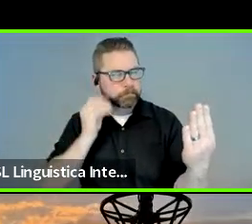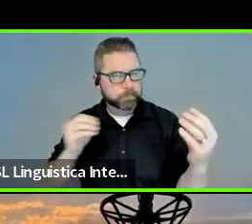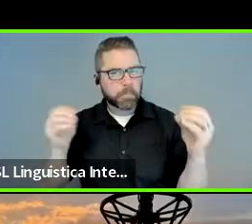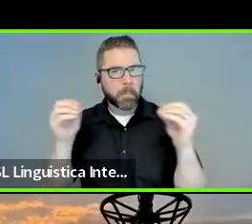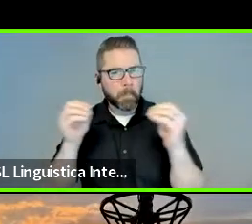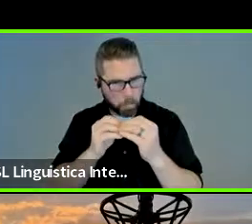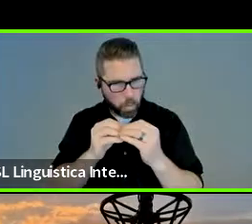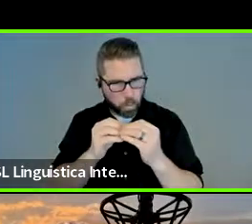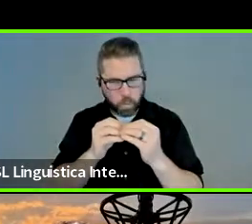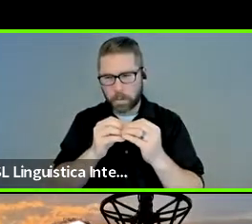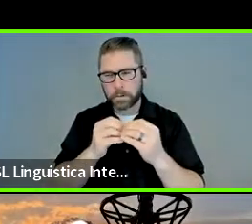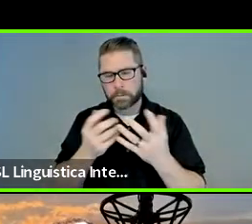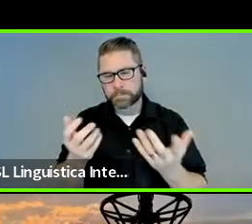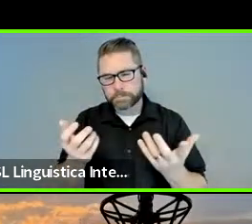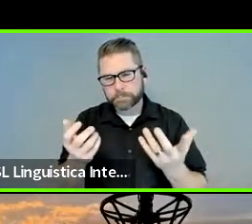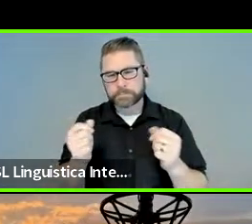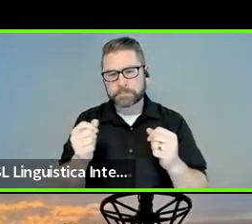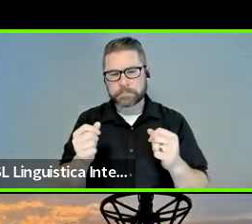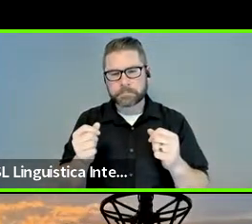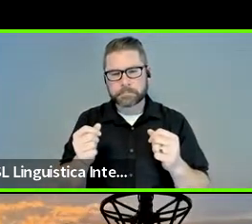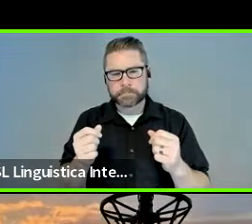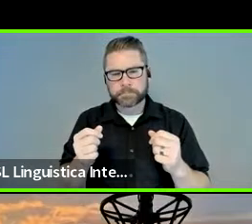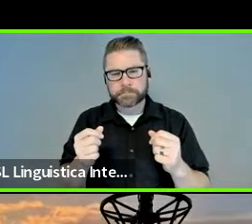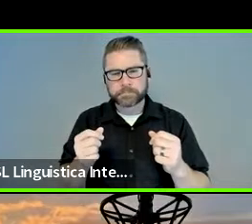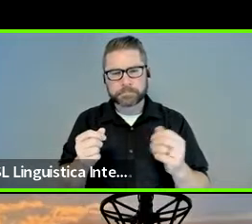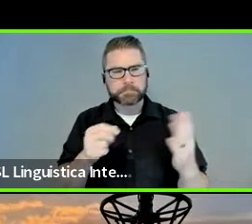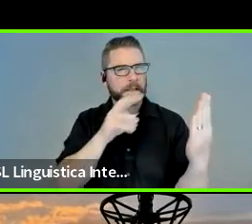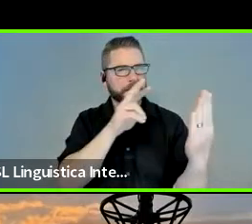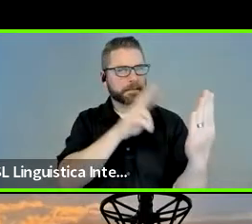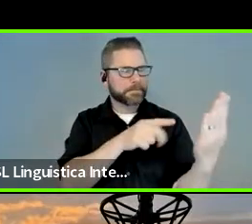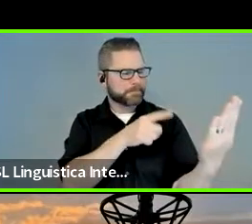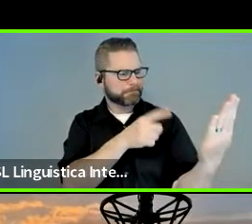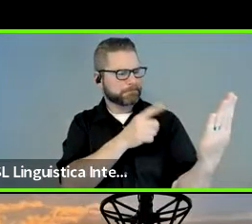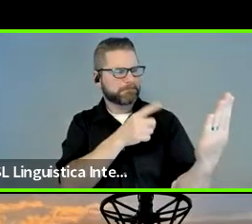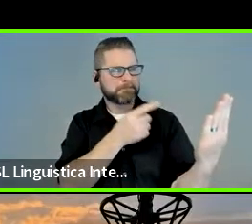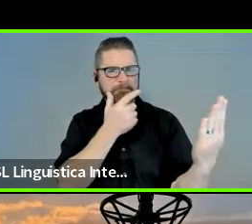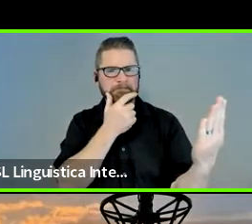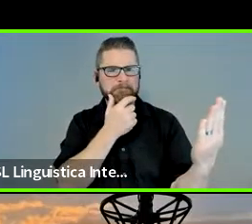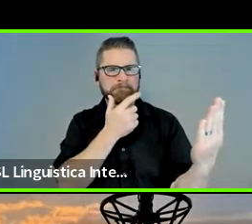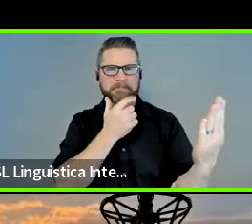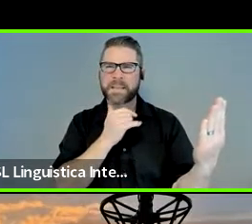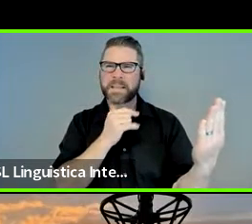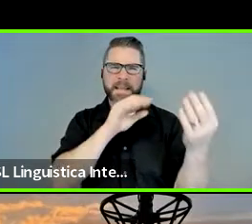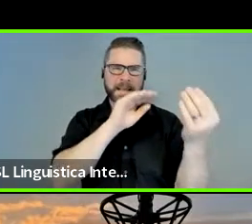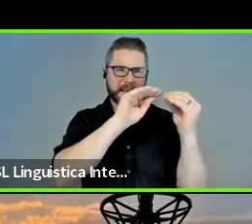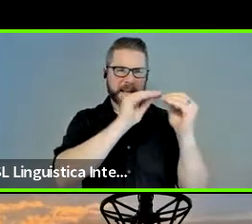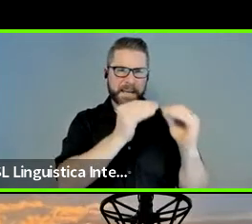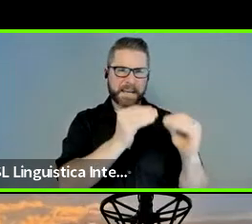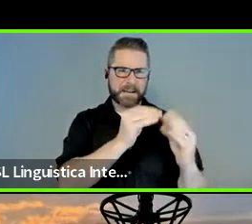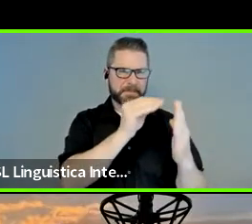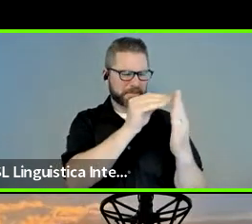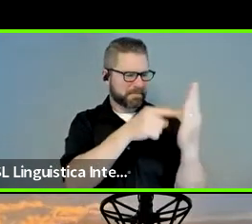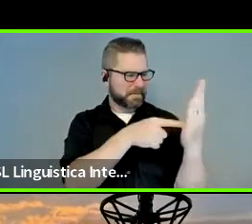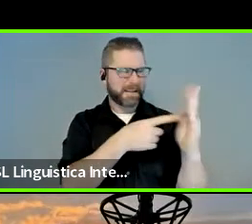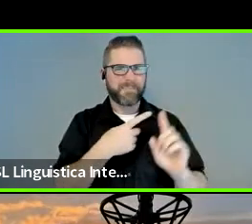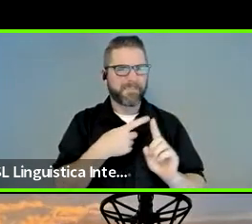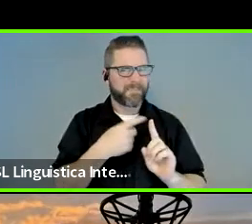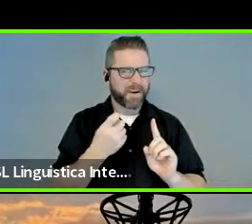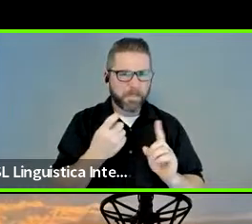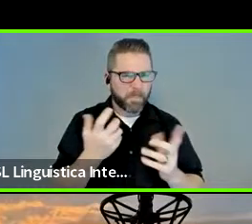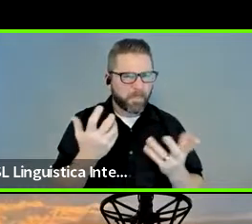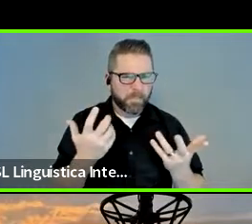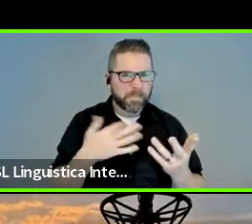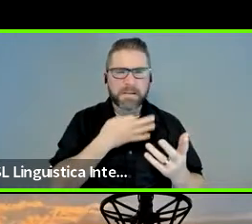reviewing materials, I'm just wondering, exactly where those numbers come from and how actually